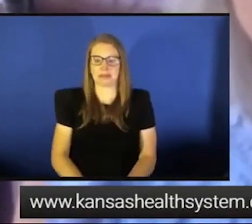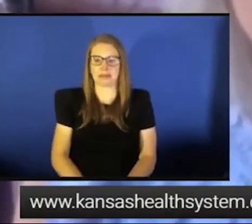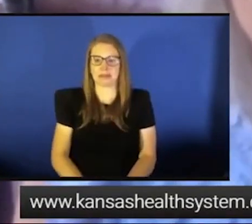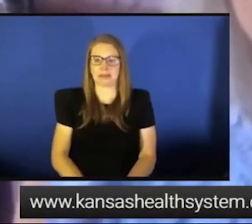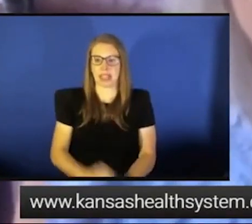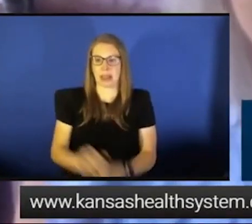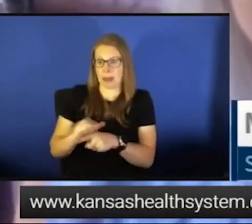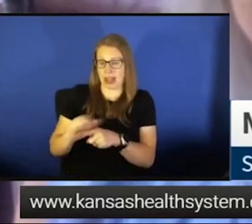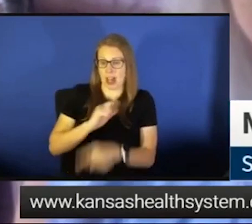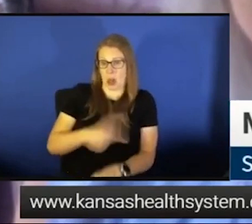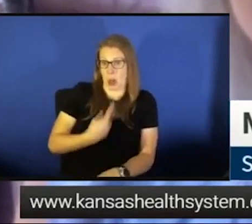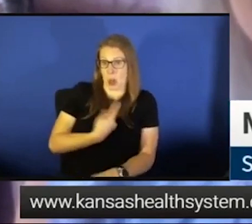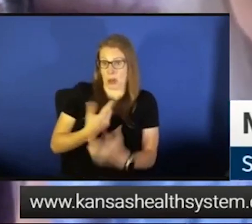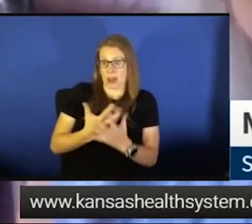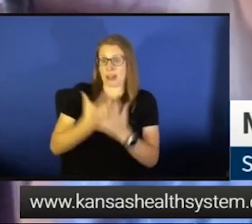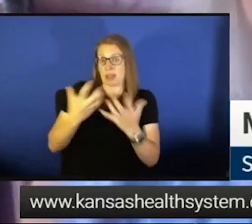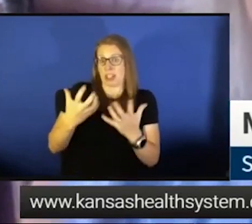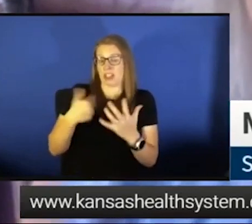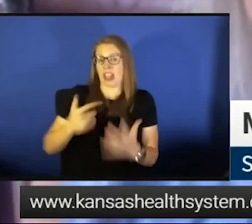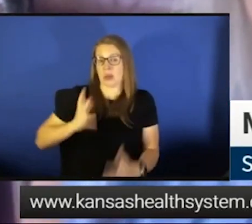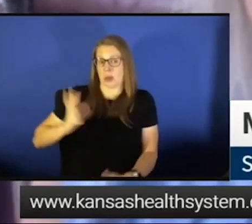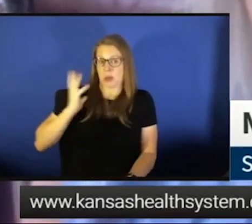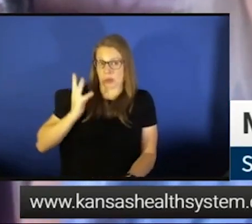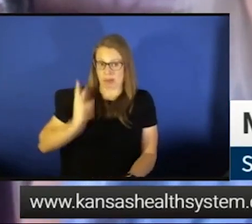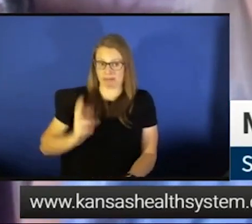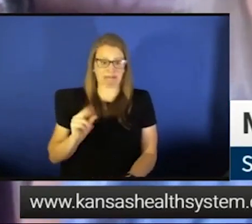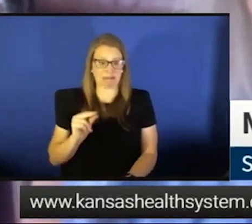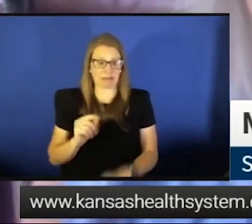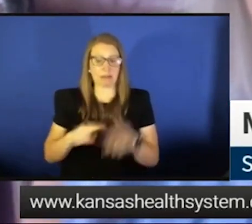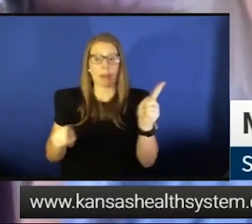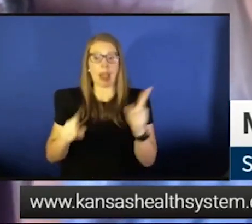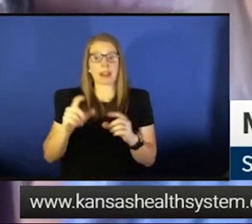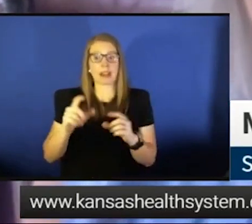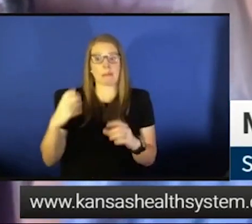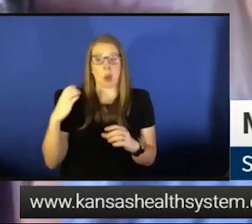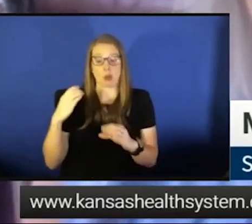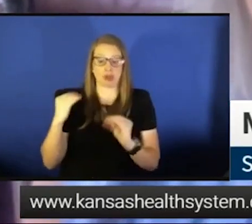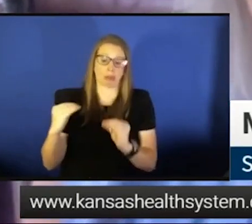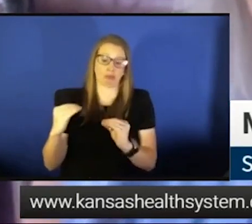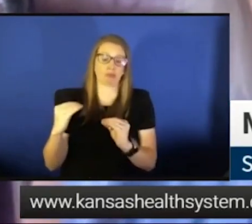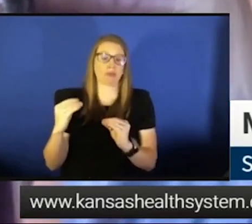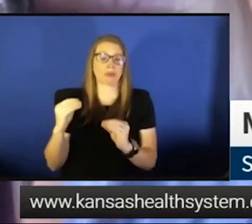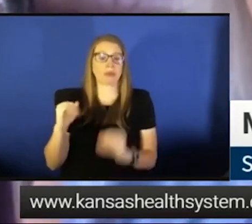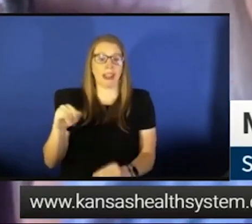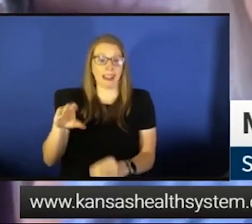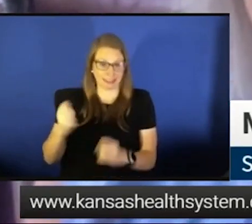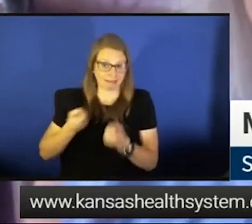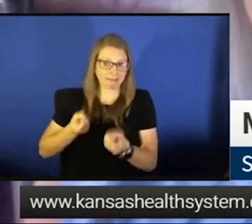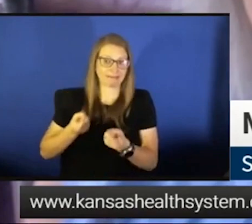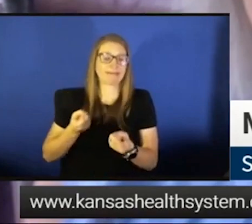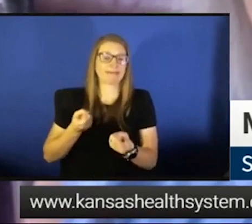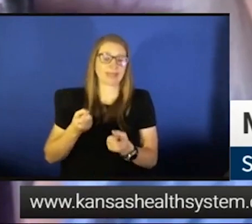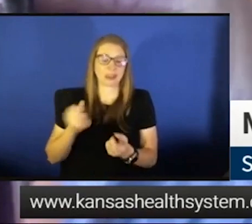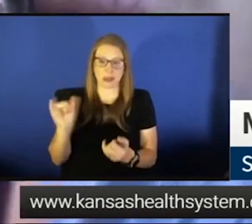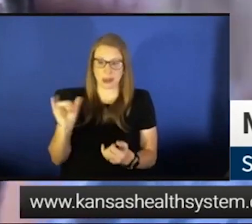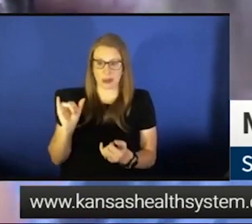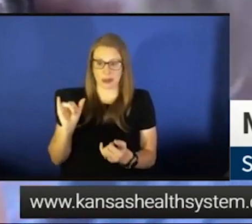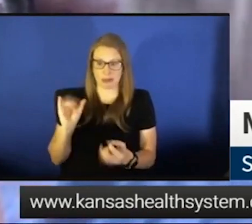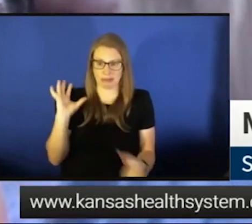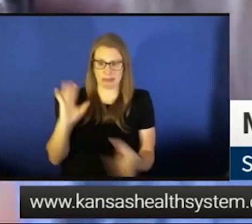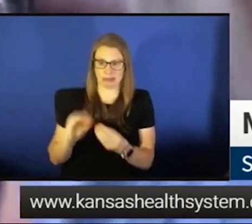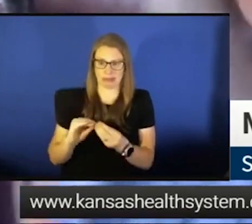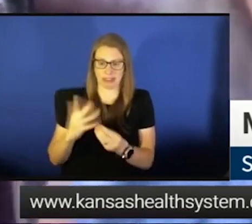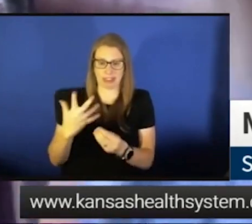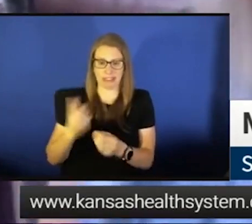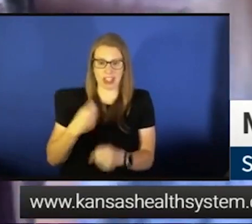as I used to. But I am coaching ice skating as well. I have been doing that for the last, 5 years?